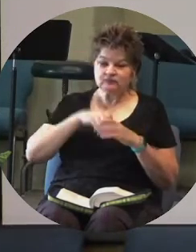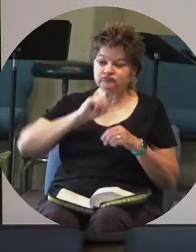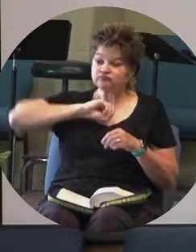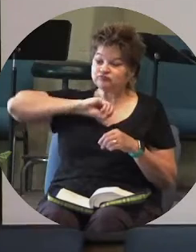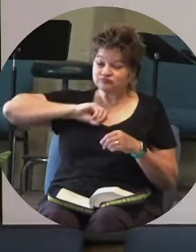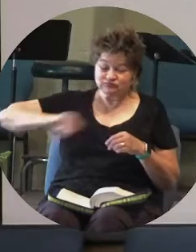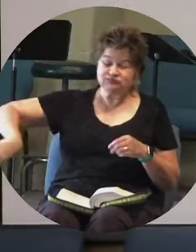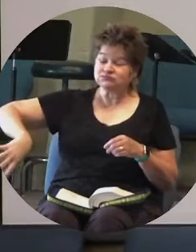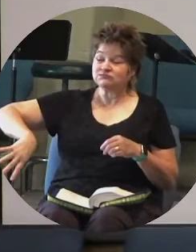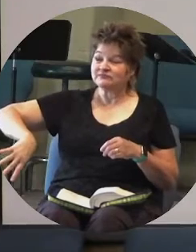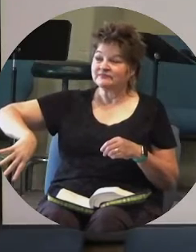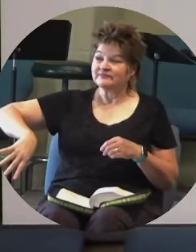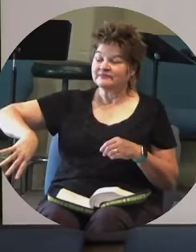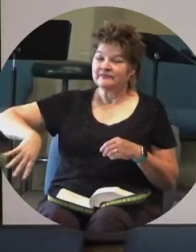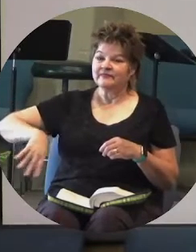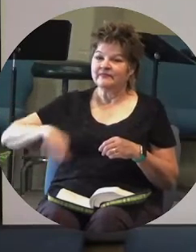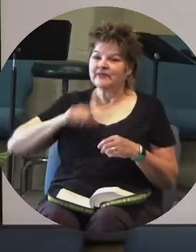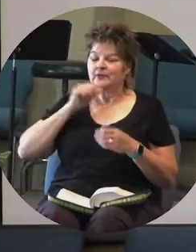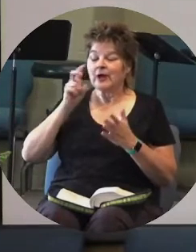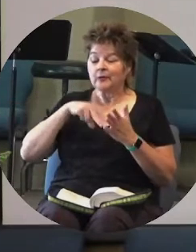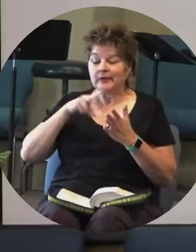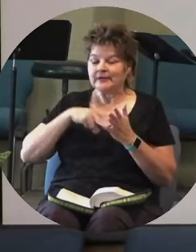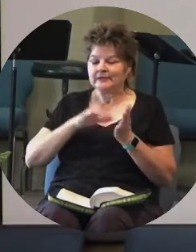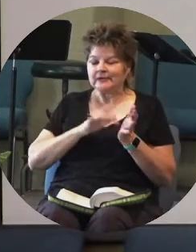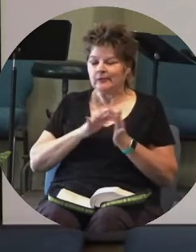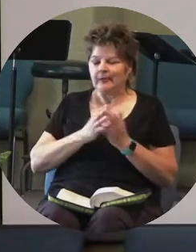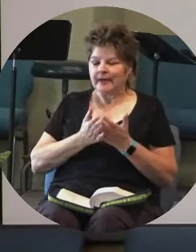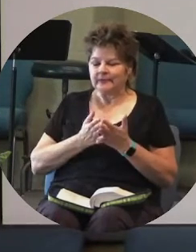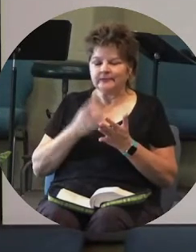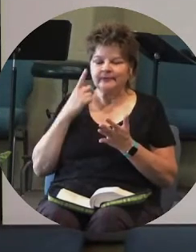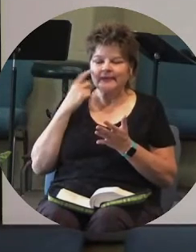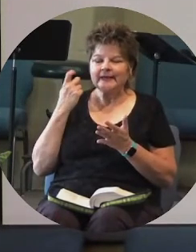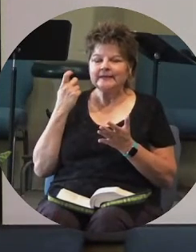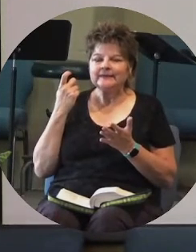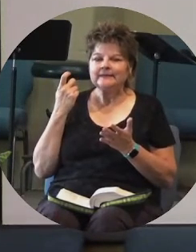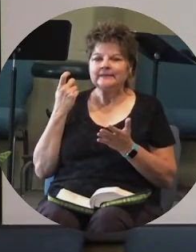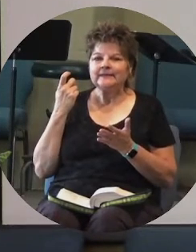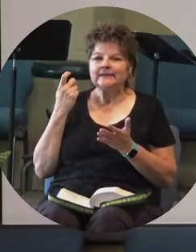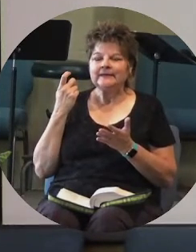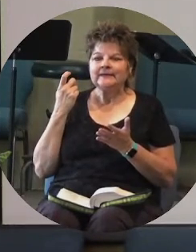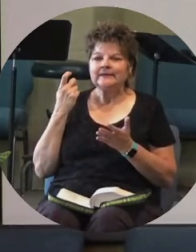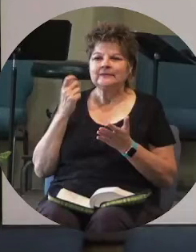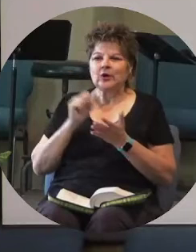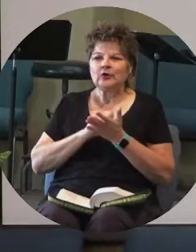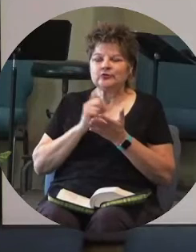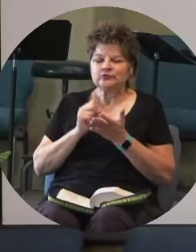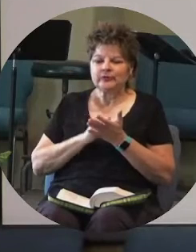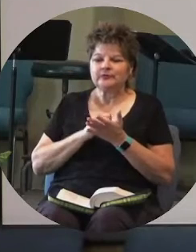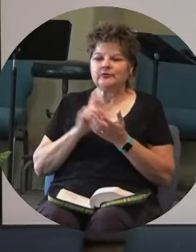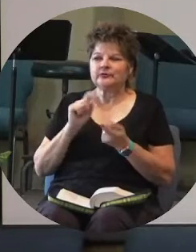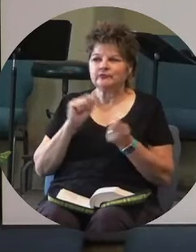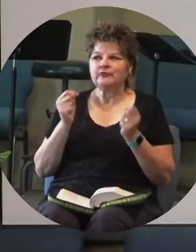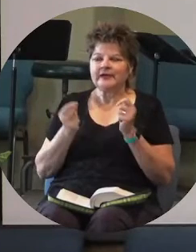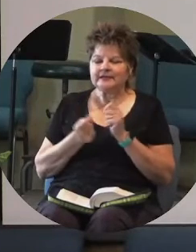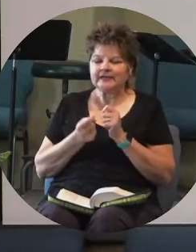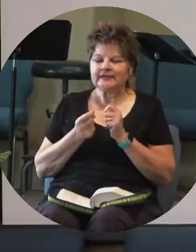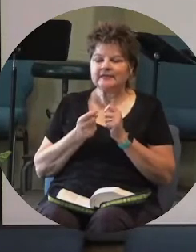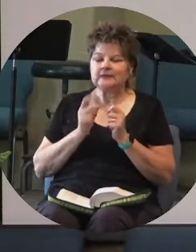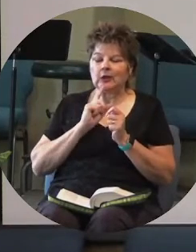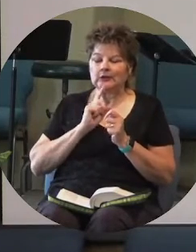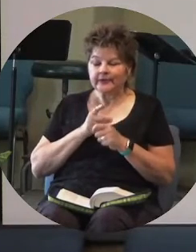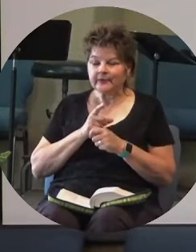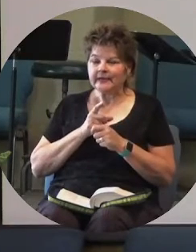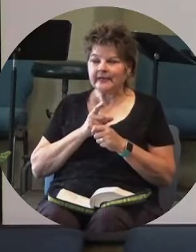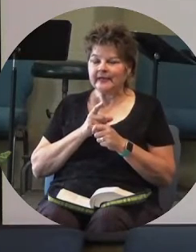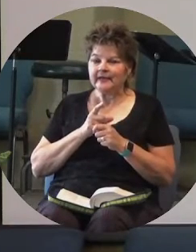an you won't read this in your Bibles because our scripture is translated a lot of times. Literally, some of